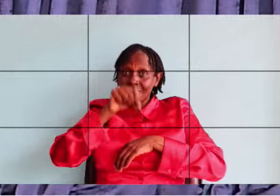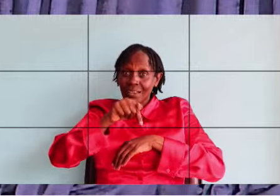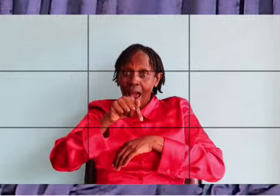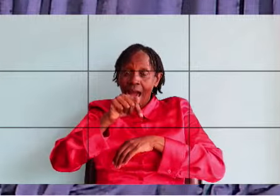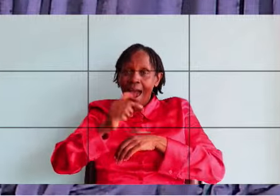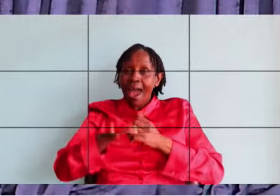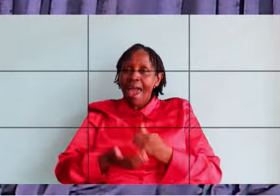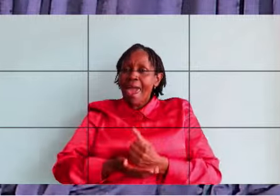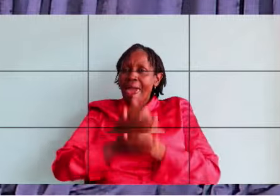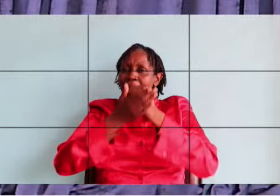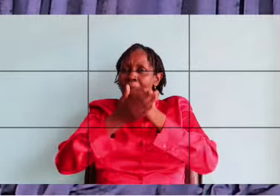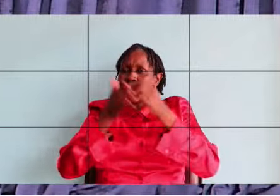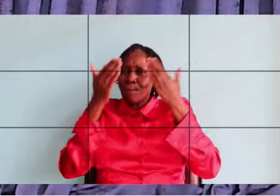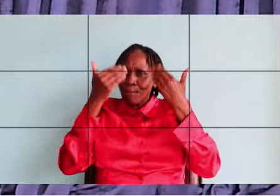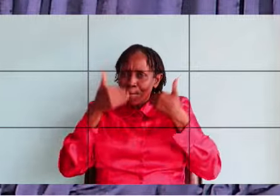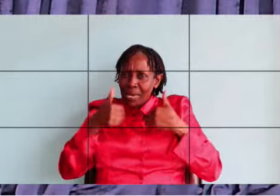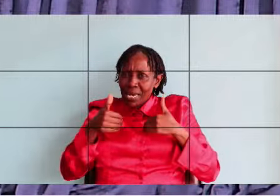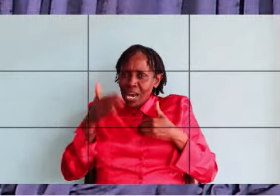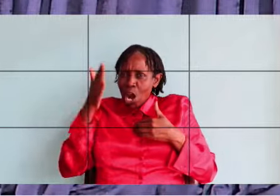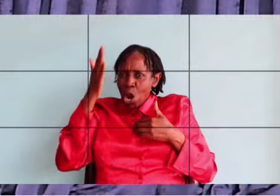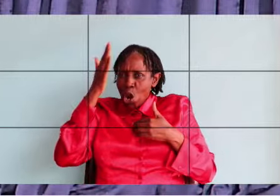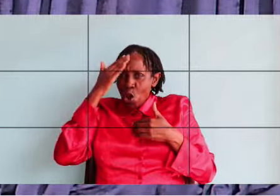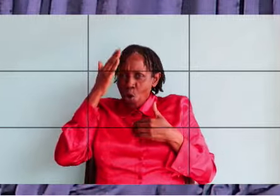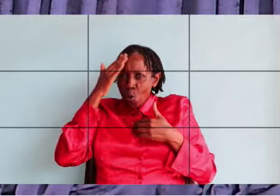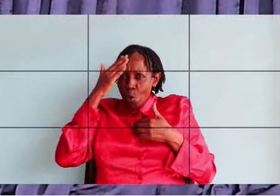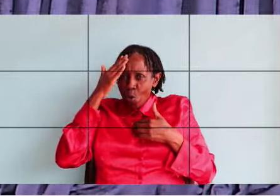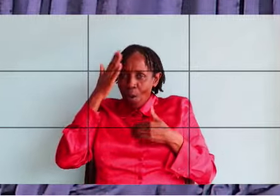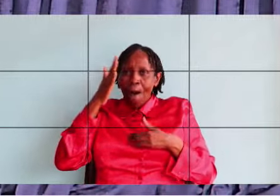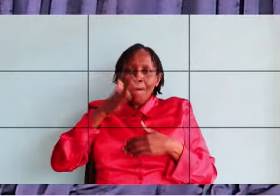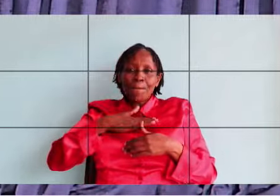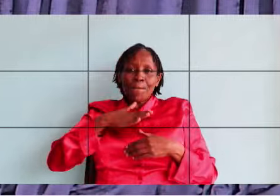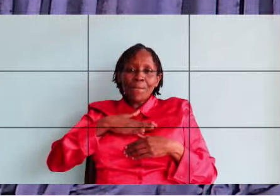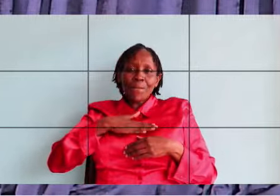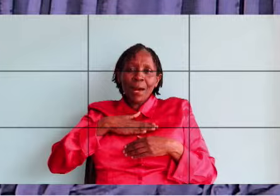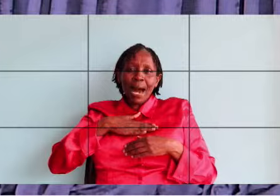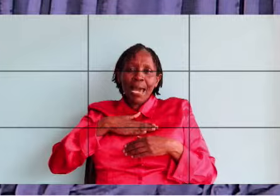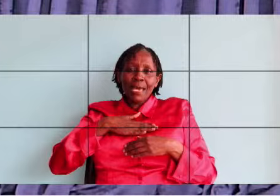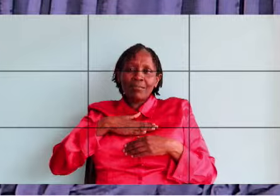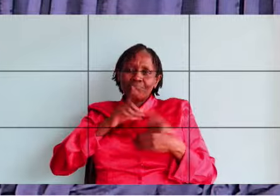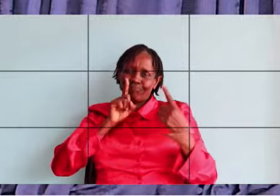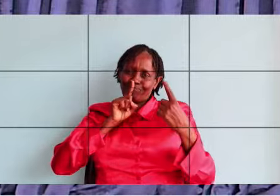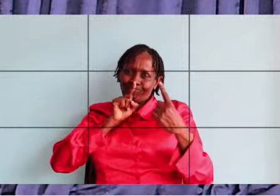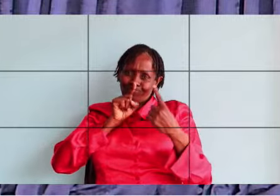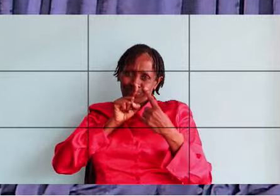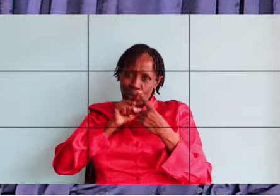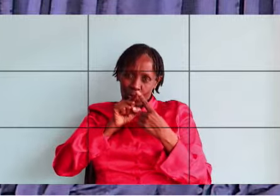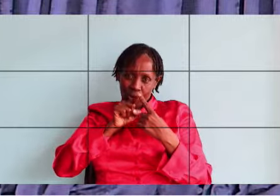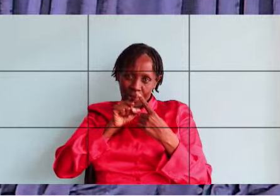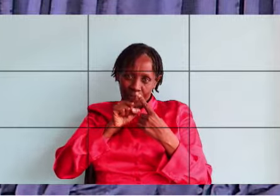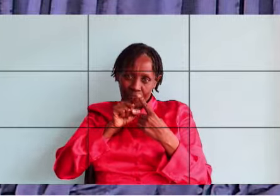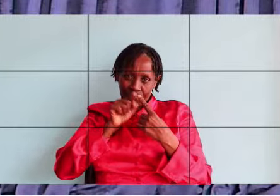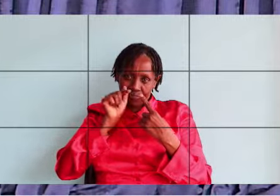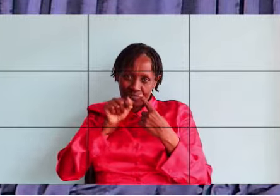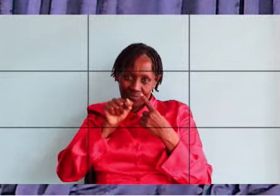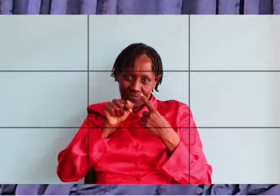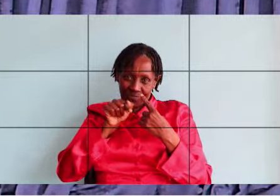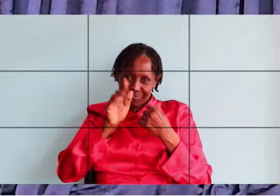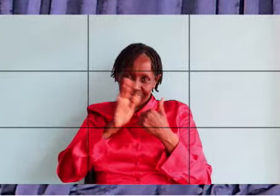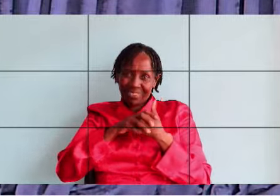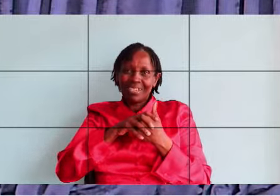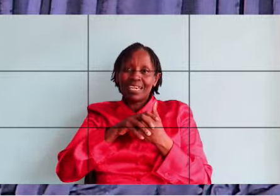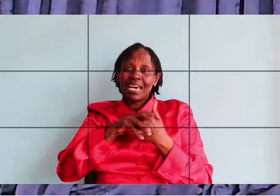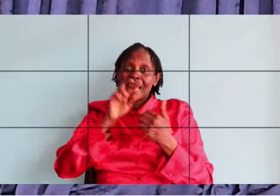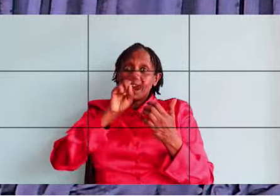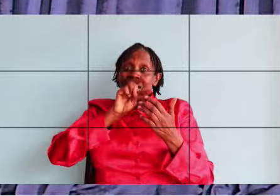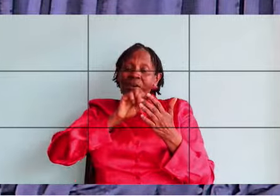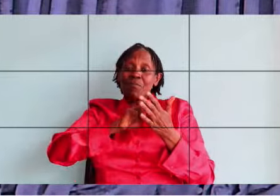burden was there to be able to make a difference through medical missions. But that particular mission was actually like the defining